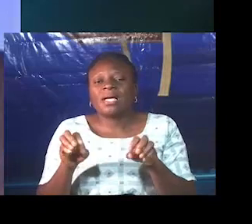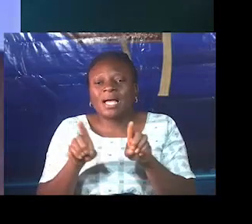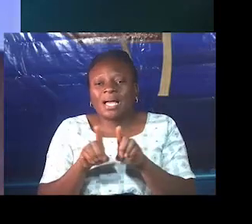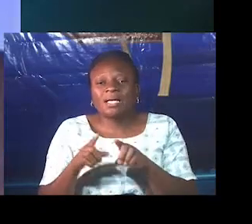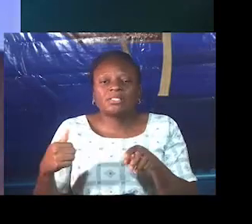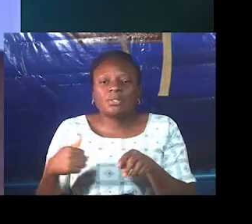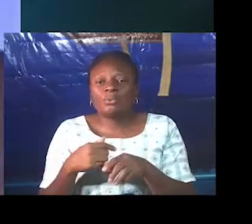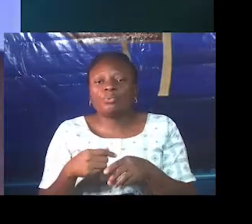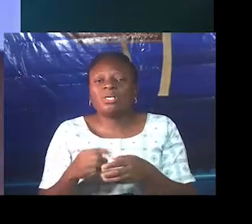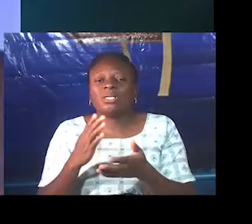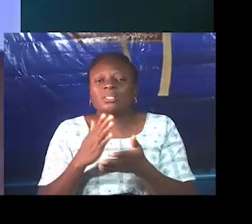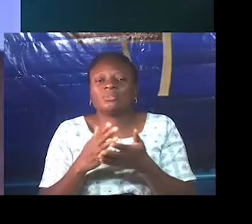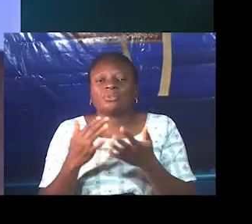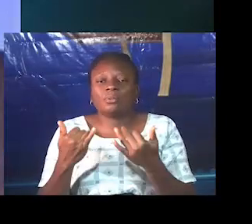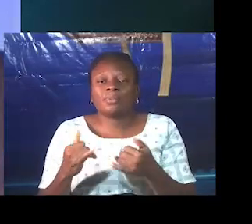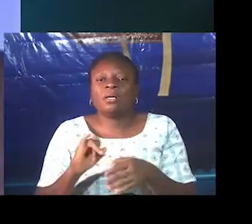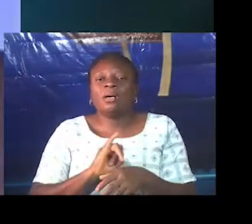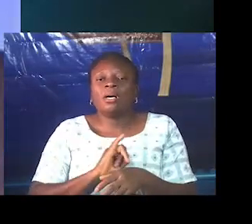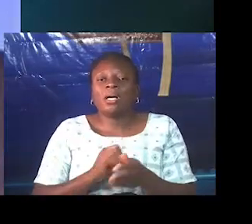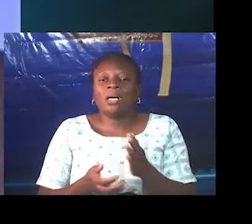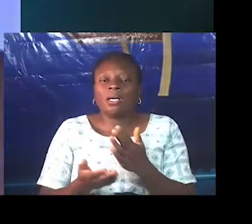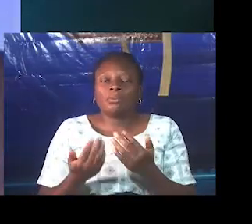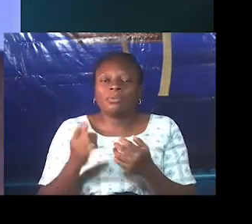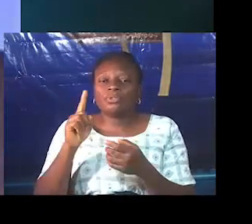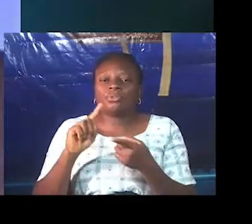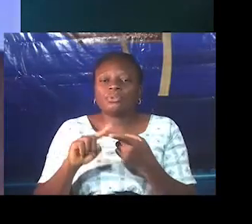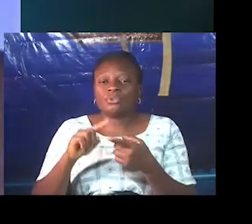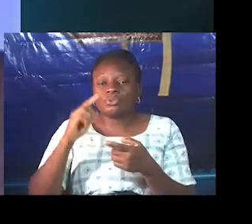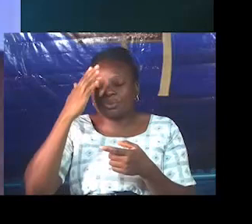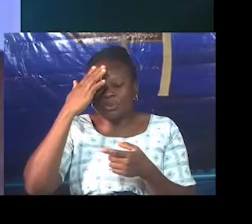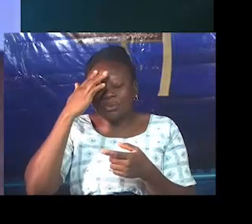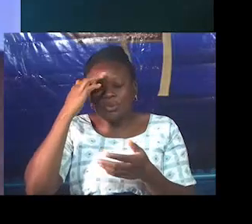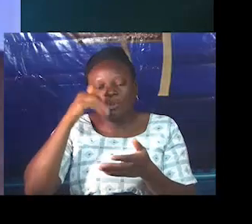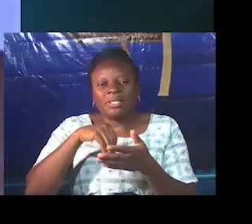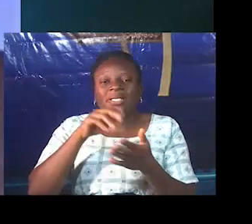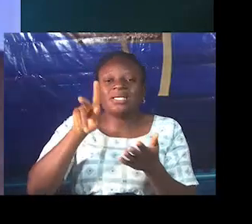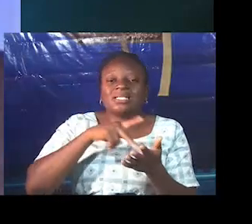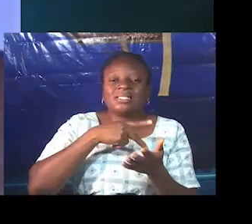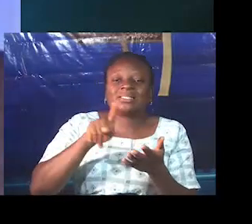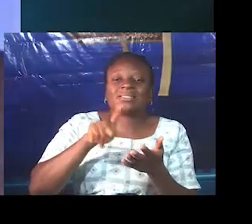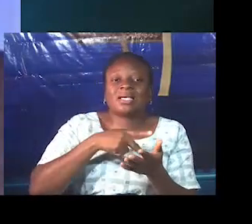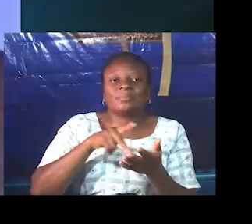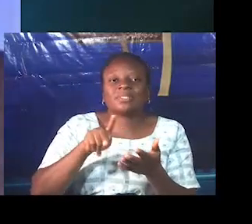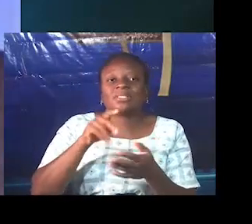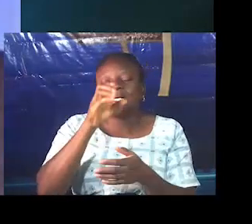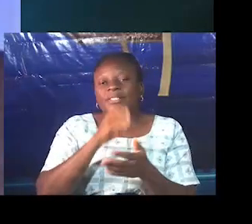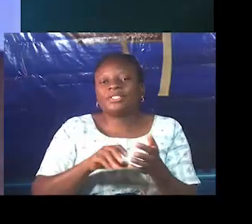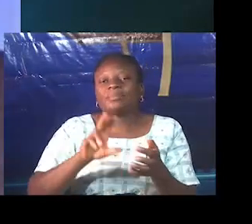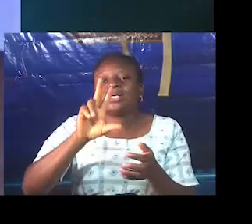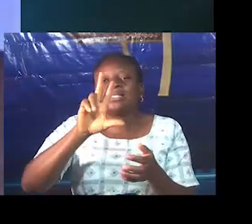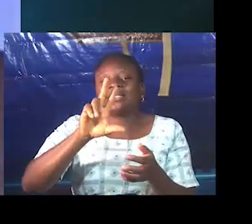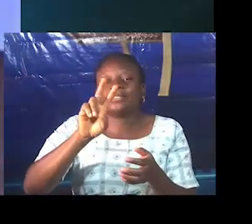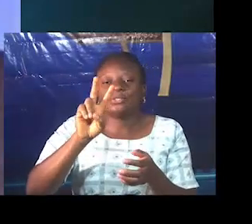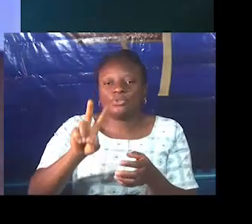and I will teach you in the way which thou shalt go. I will guide you with my eye. Be ye not as the